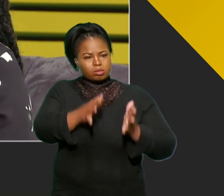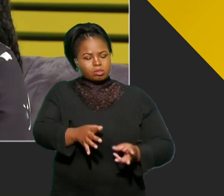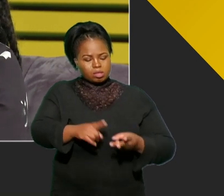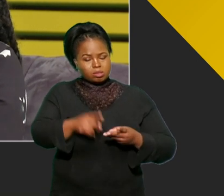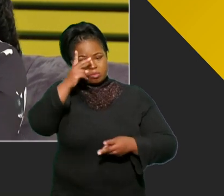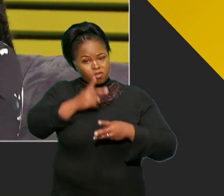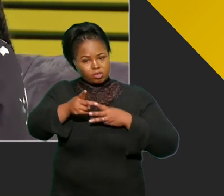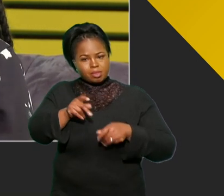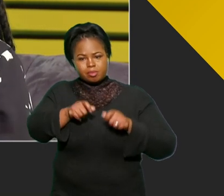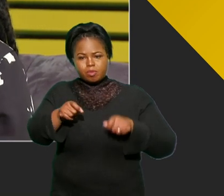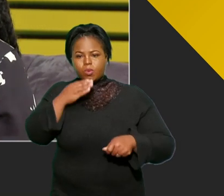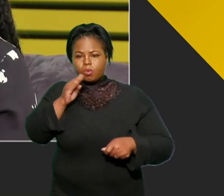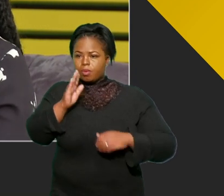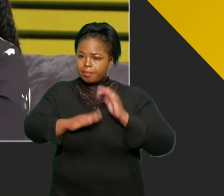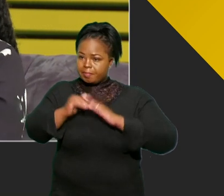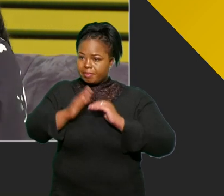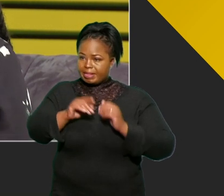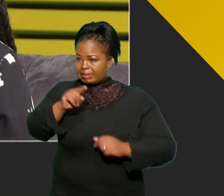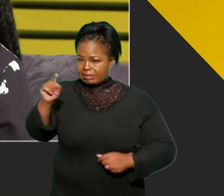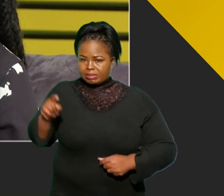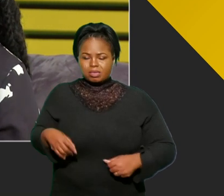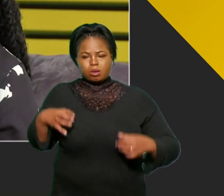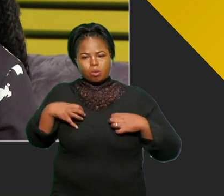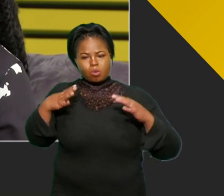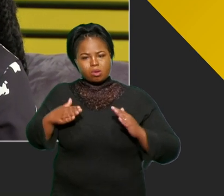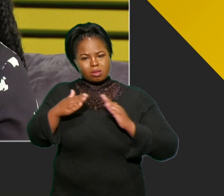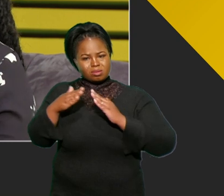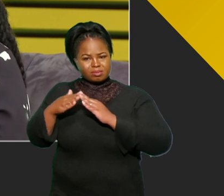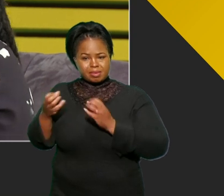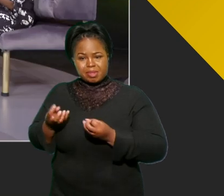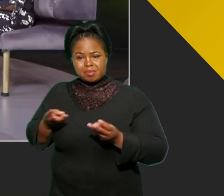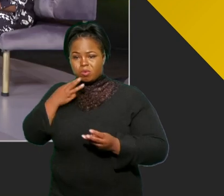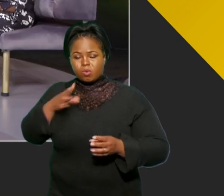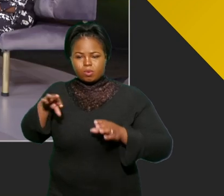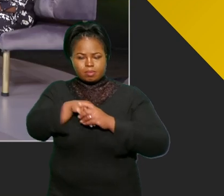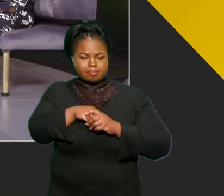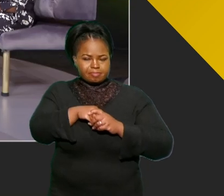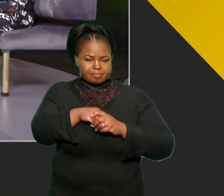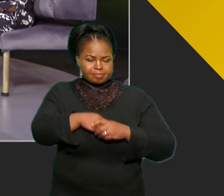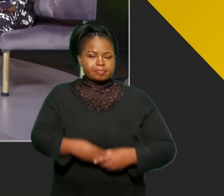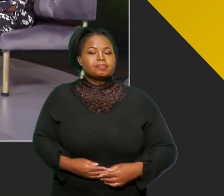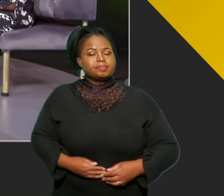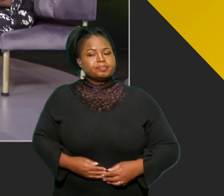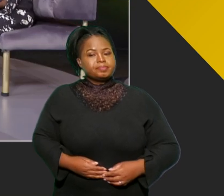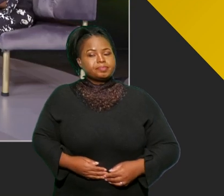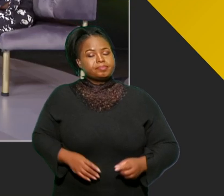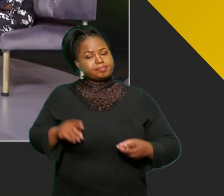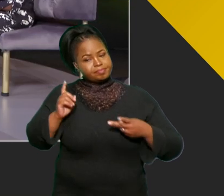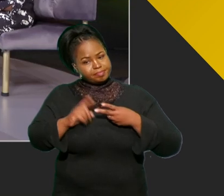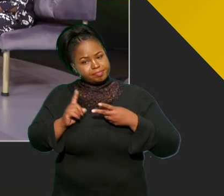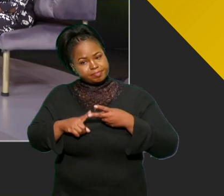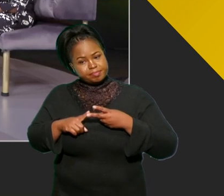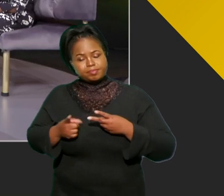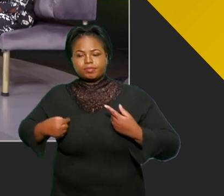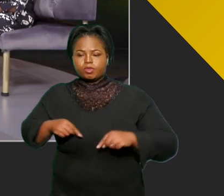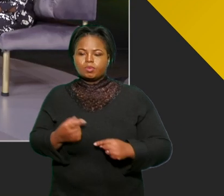the people that actually build these properties, the landlords, and many of the people that are part of the property sector. Sure. On the other side of that,